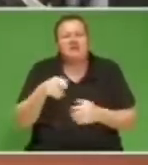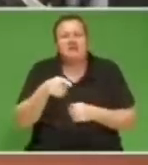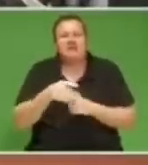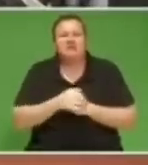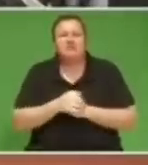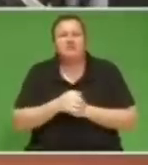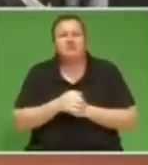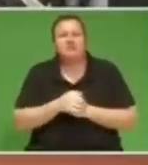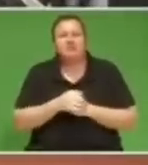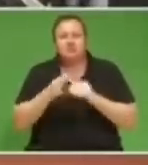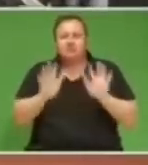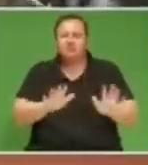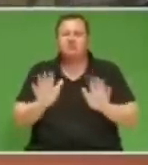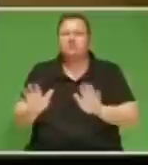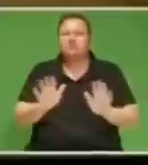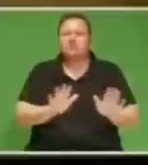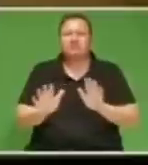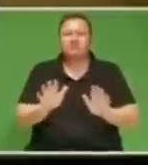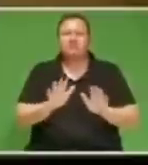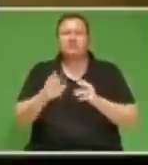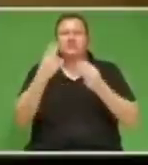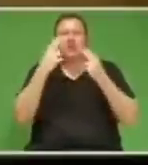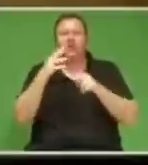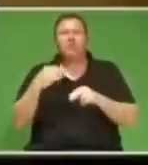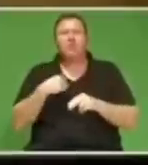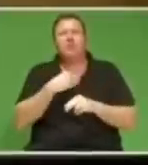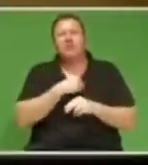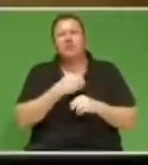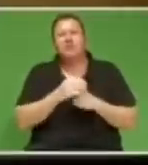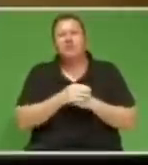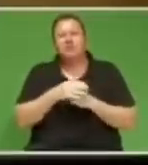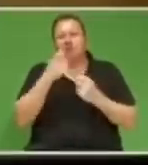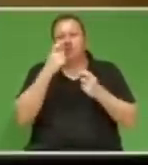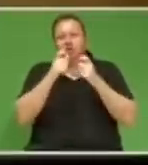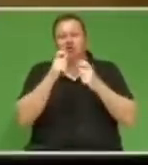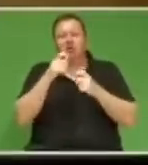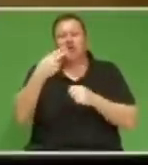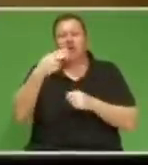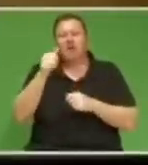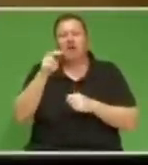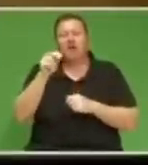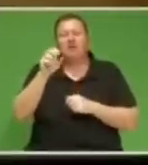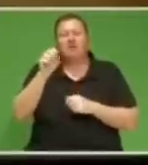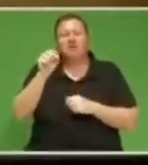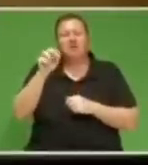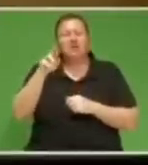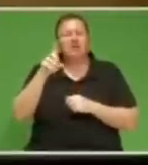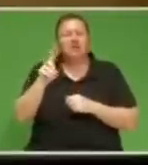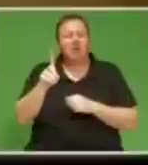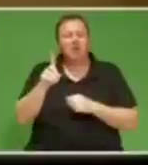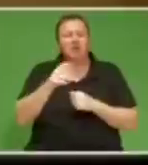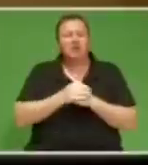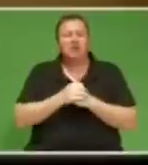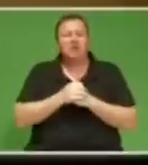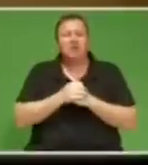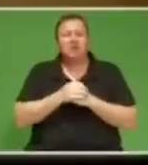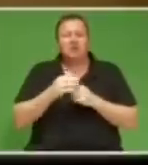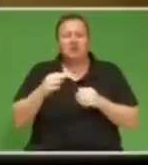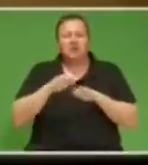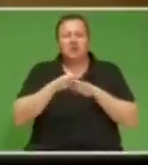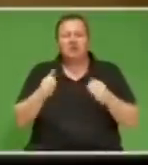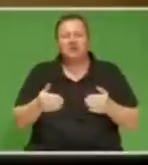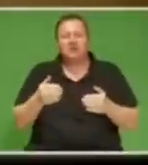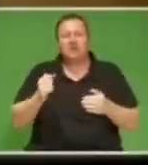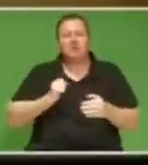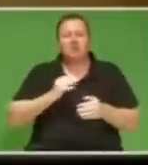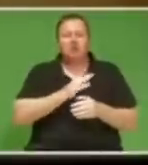Members. Order. Honourable Members, I will check the Hansard recording. The table staff will assist me. And if necessary,